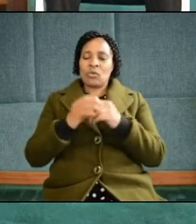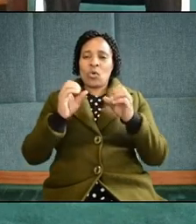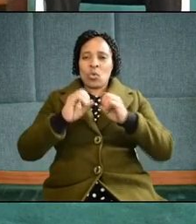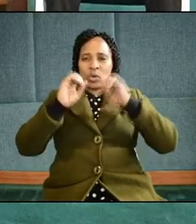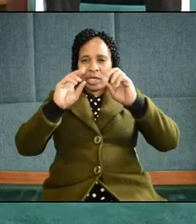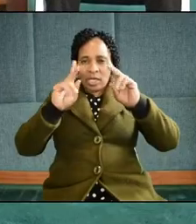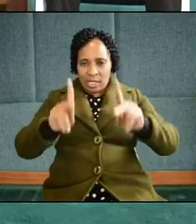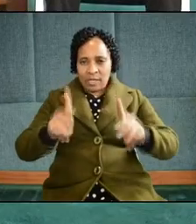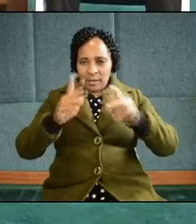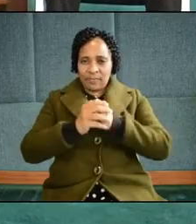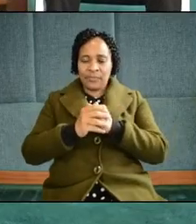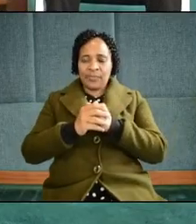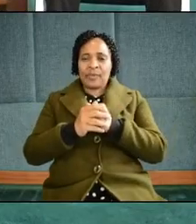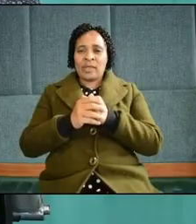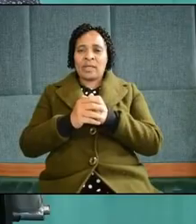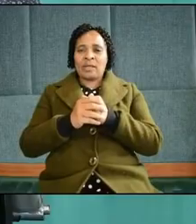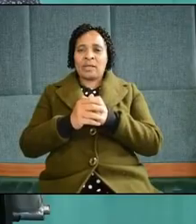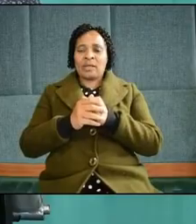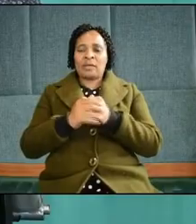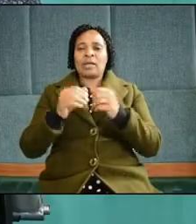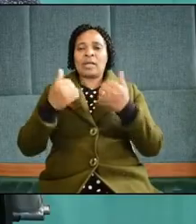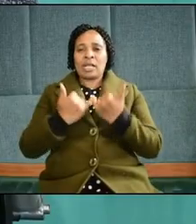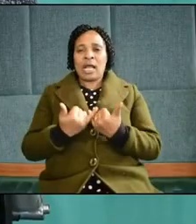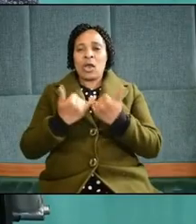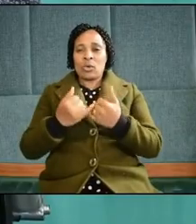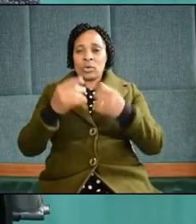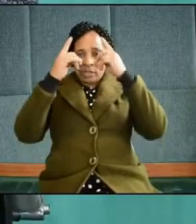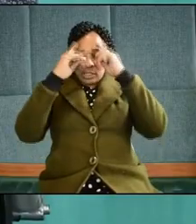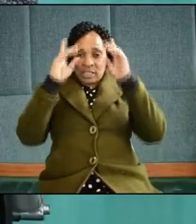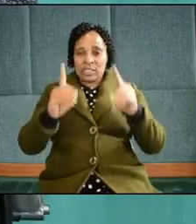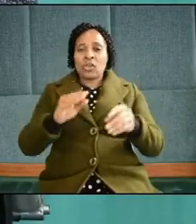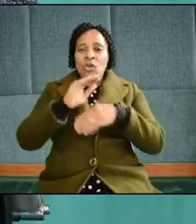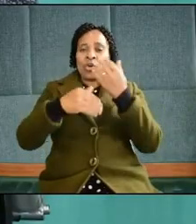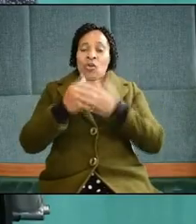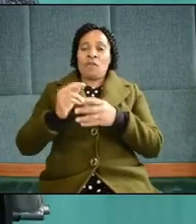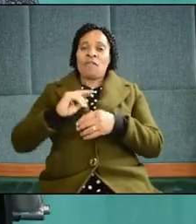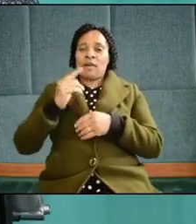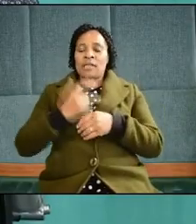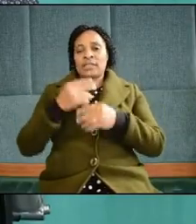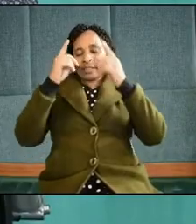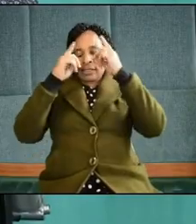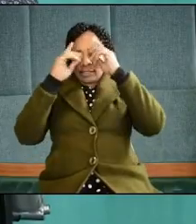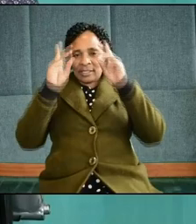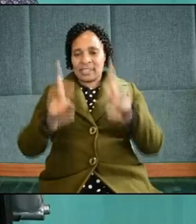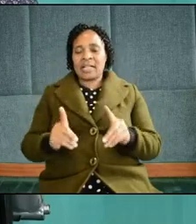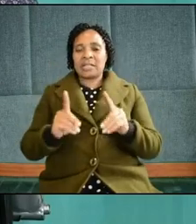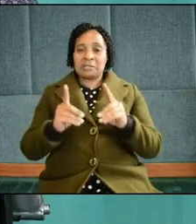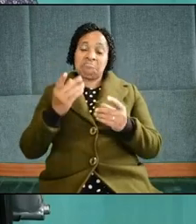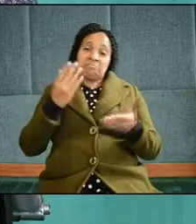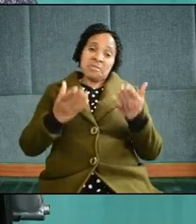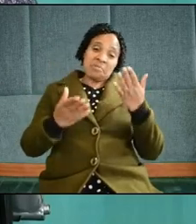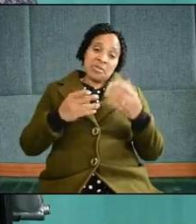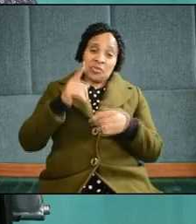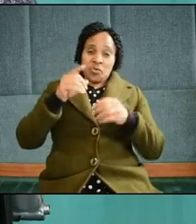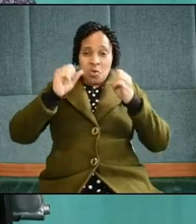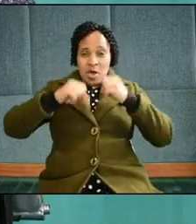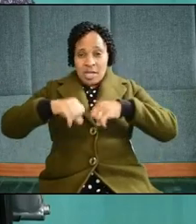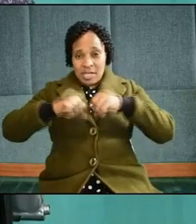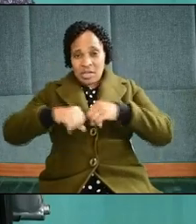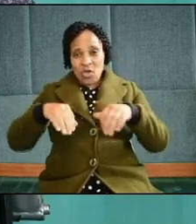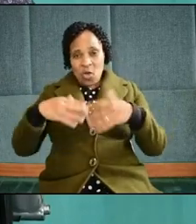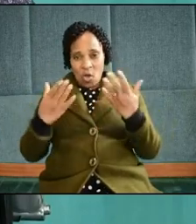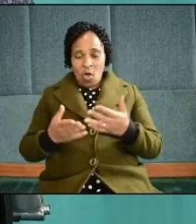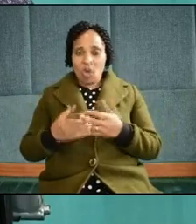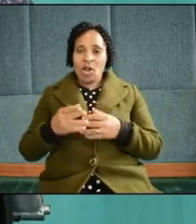Okay, so we are going to decide, all of us will decide, whether you agree or